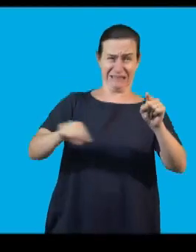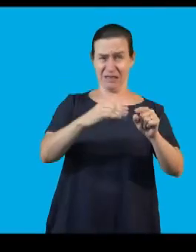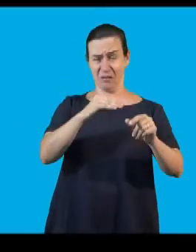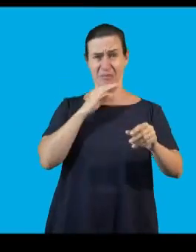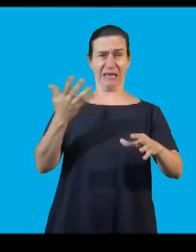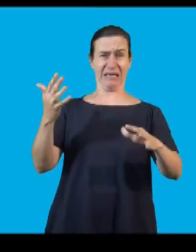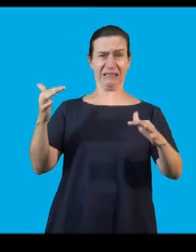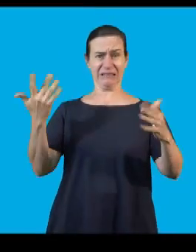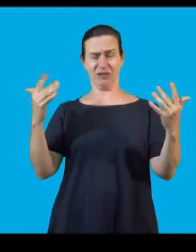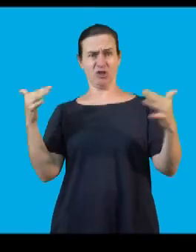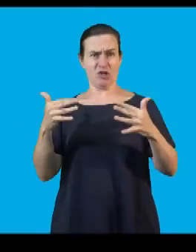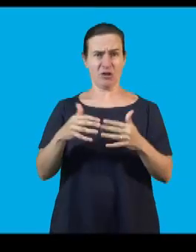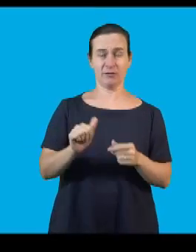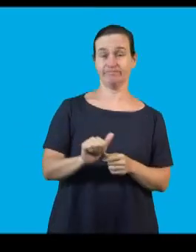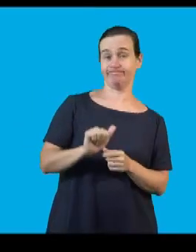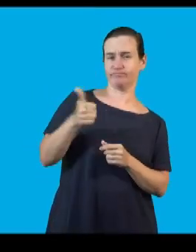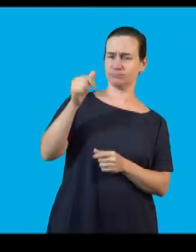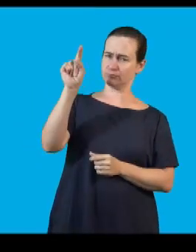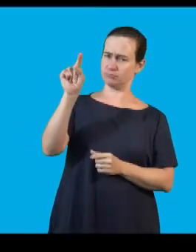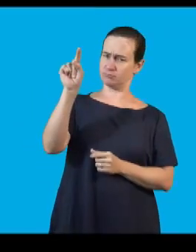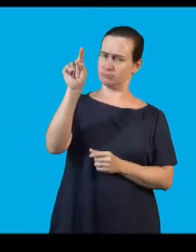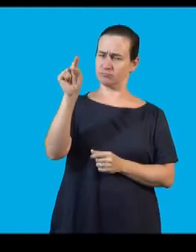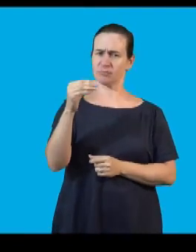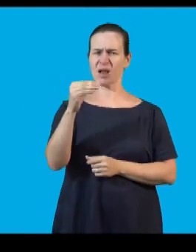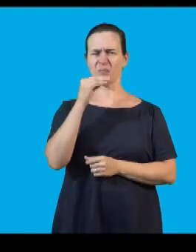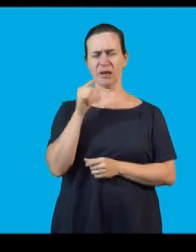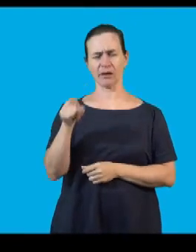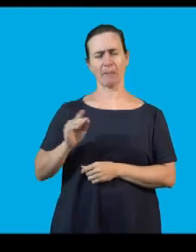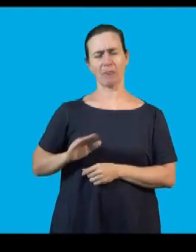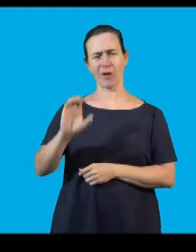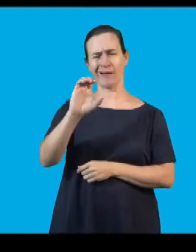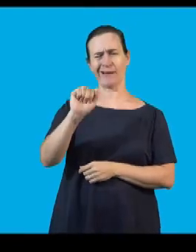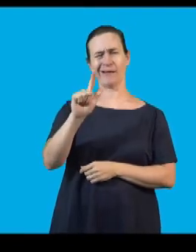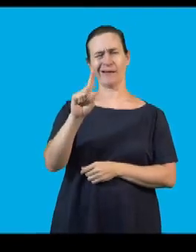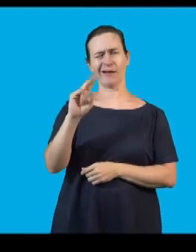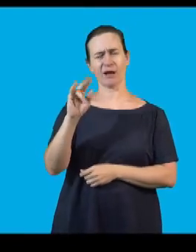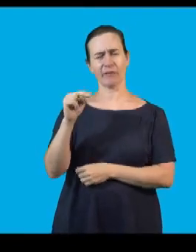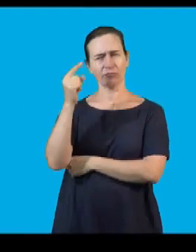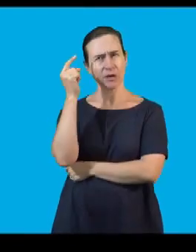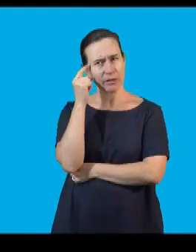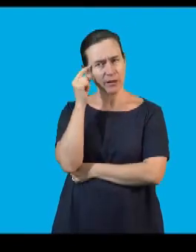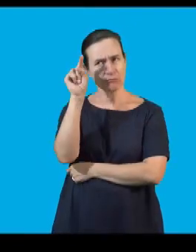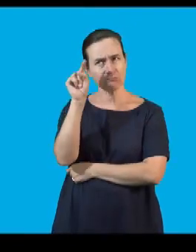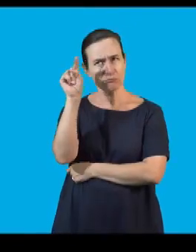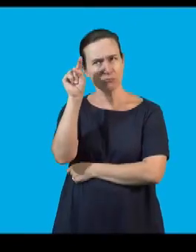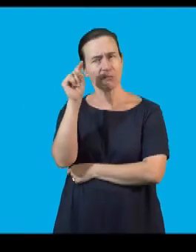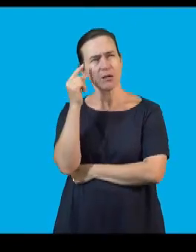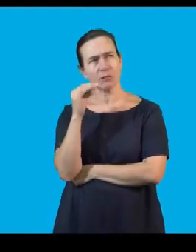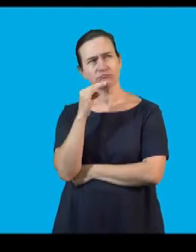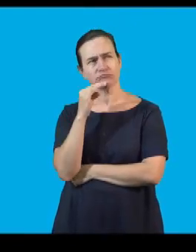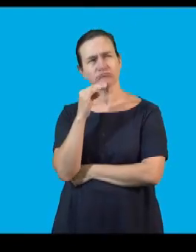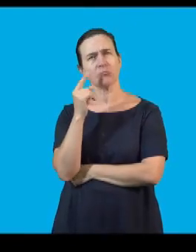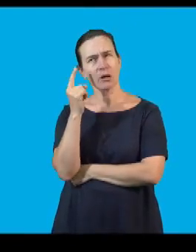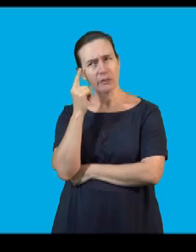jagged bubble, all right? The asterisk in frame 3 is Calvin thinking. So look at the words they're giving you: